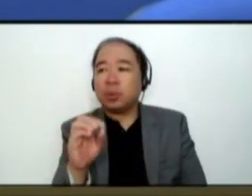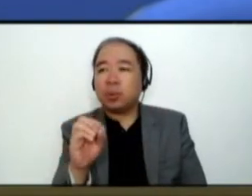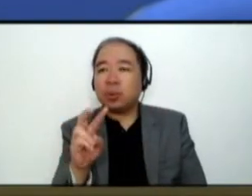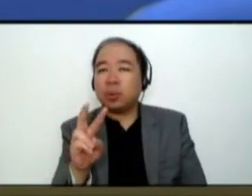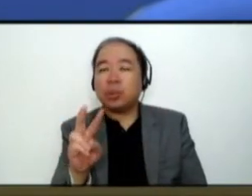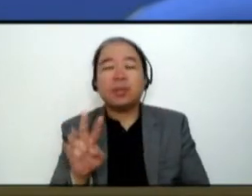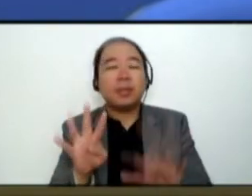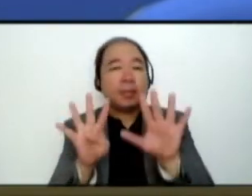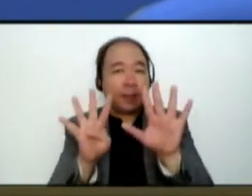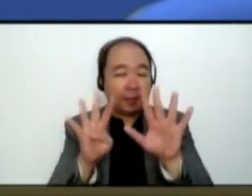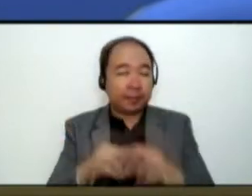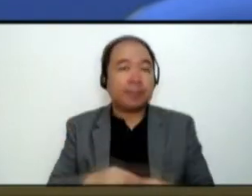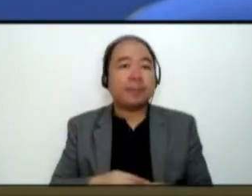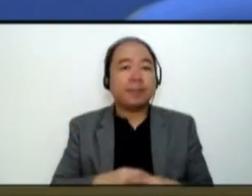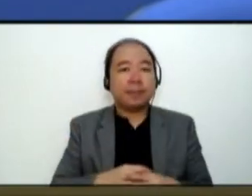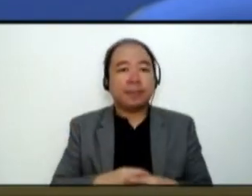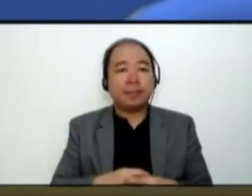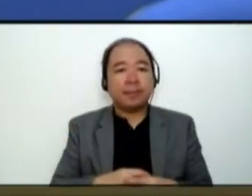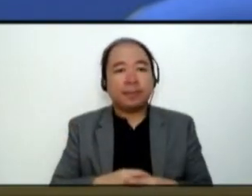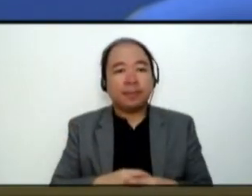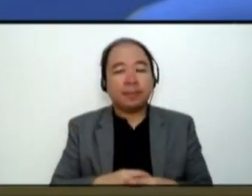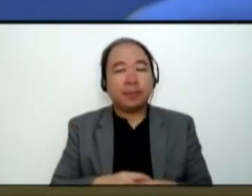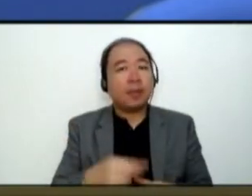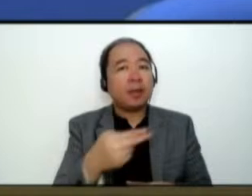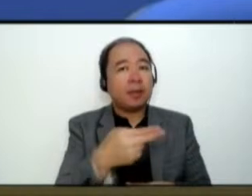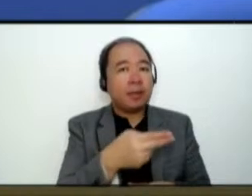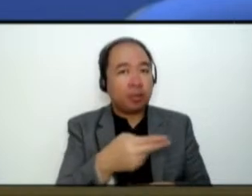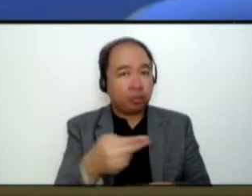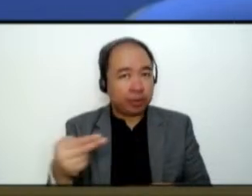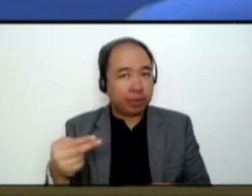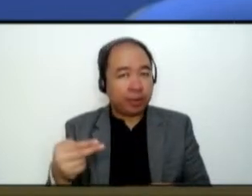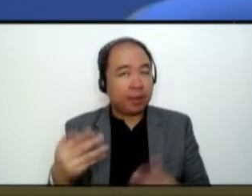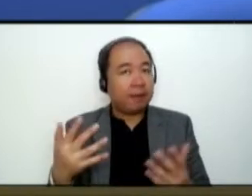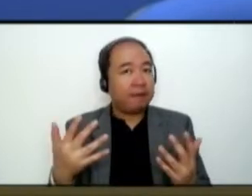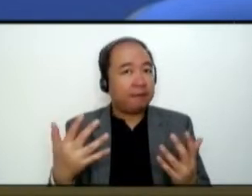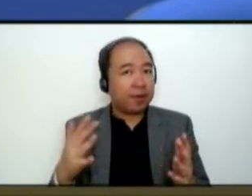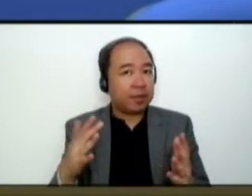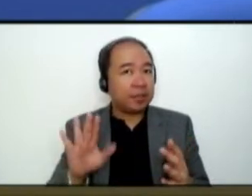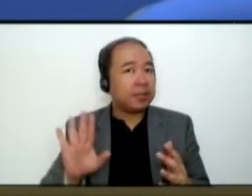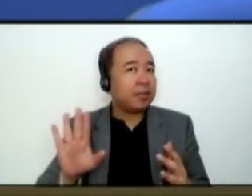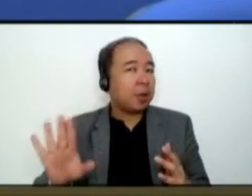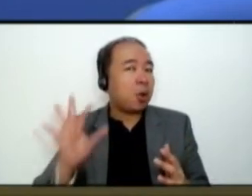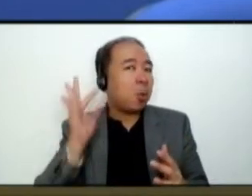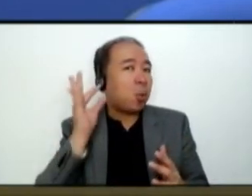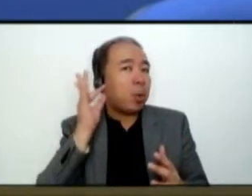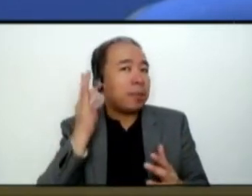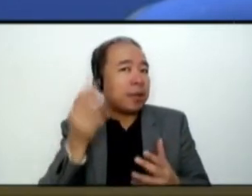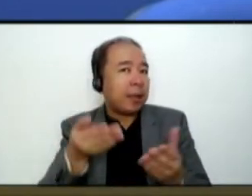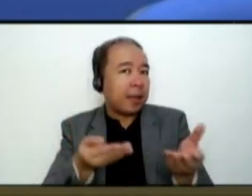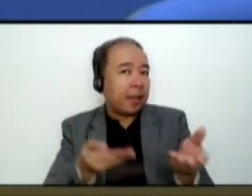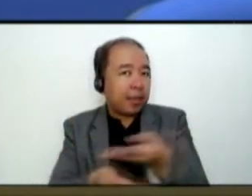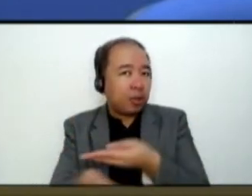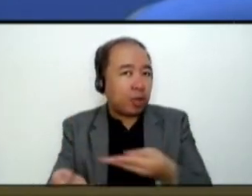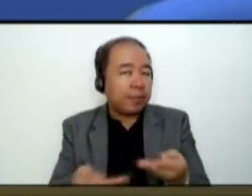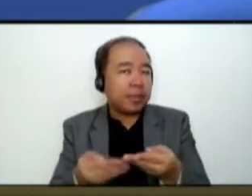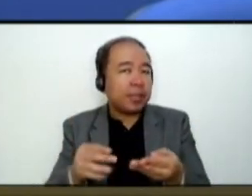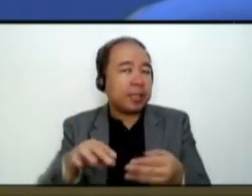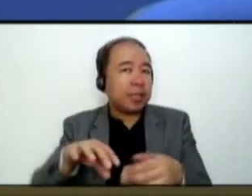Additionally, Indonesia has adopted the Care Economy Roadmap and National Action Plan